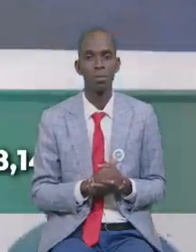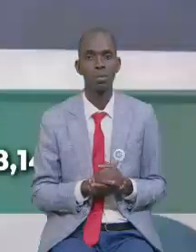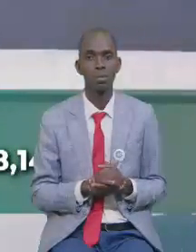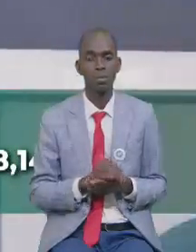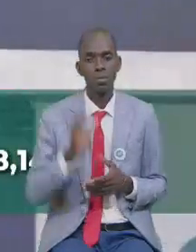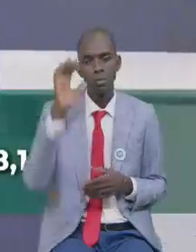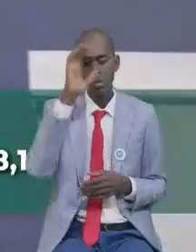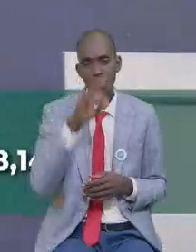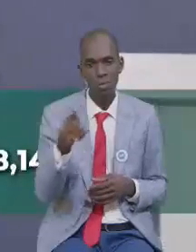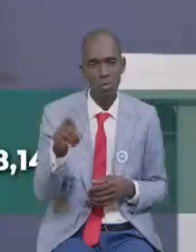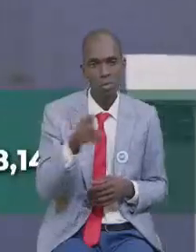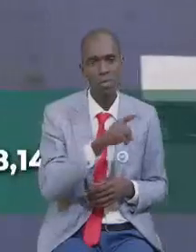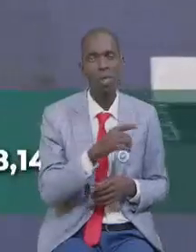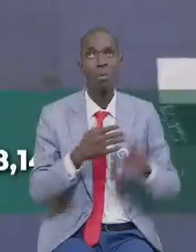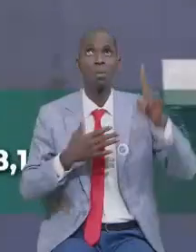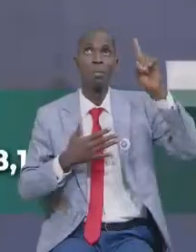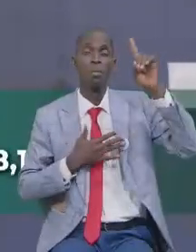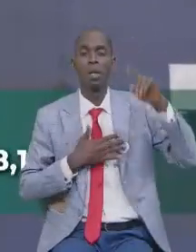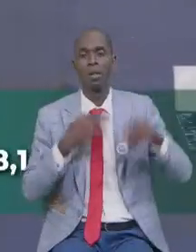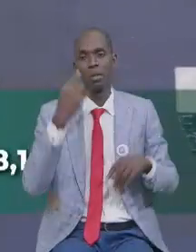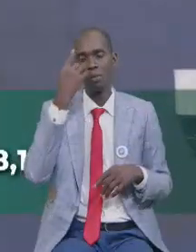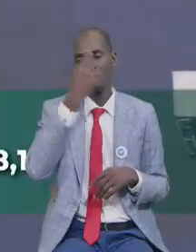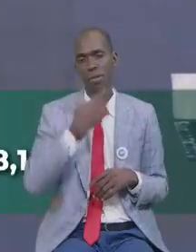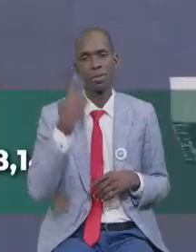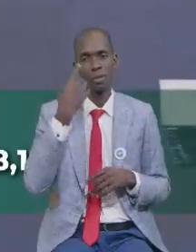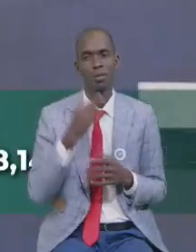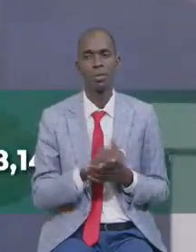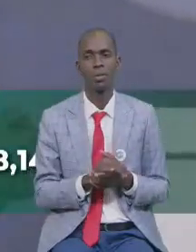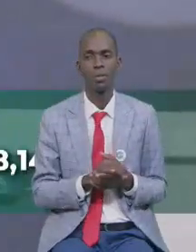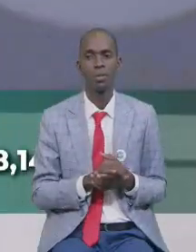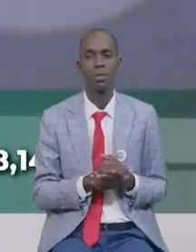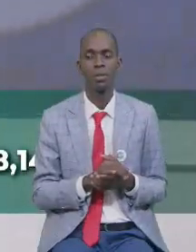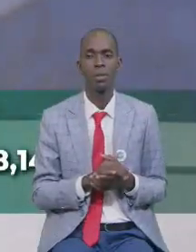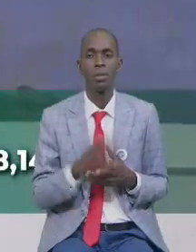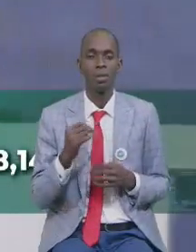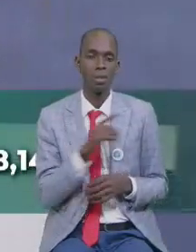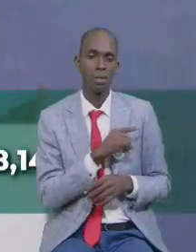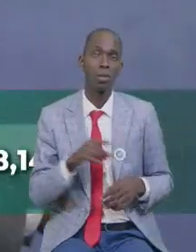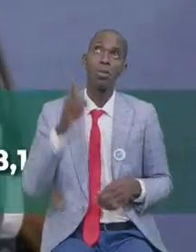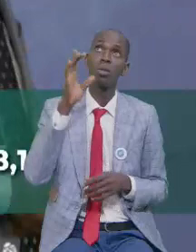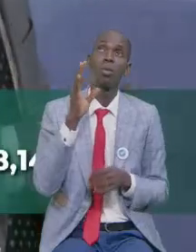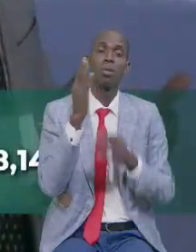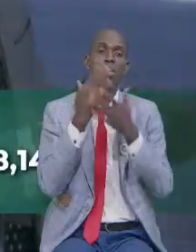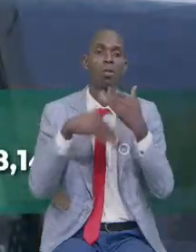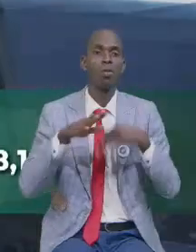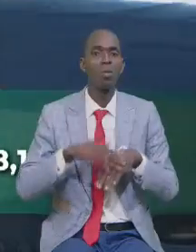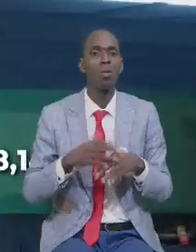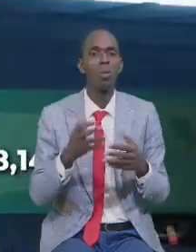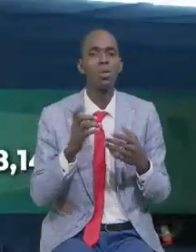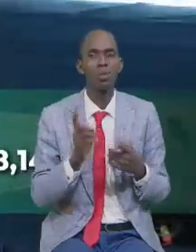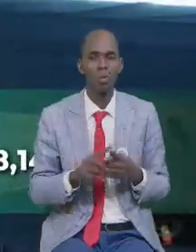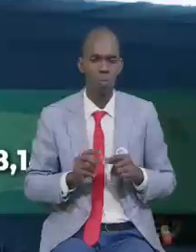Seek my face. The Lord God of heaven wanted to keep on leading